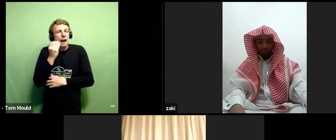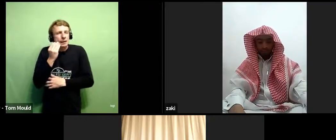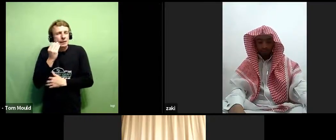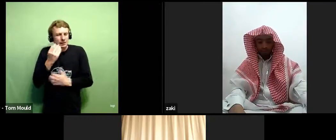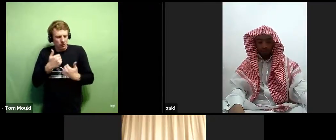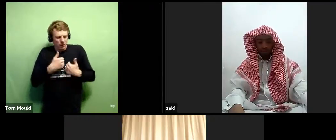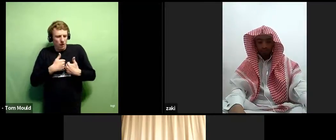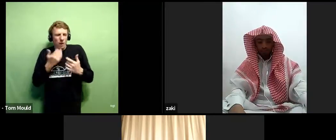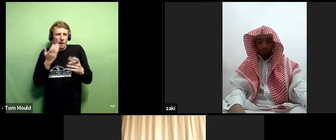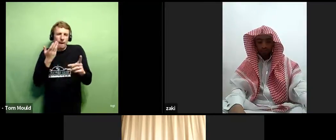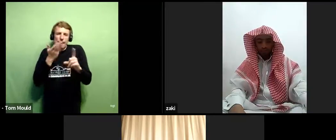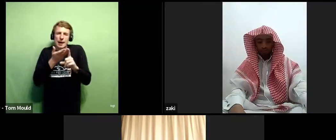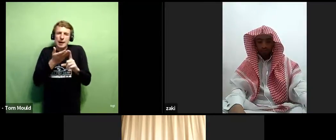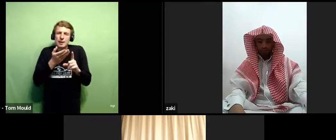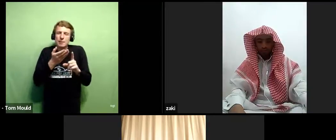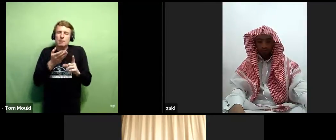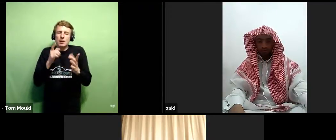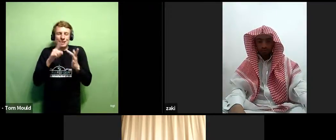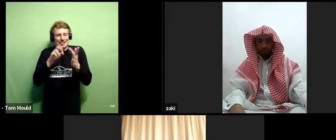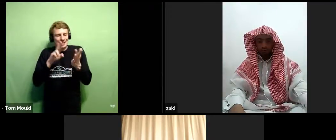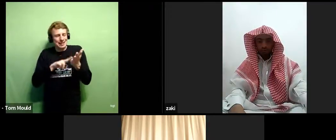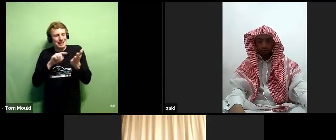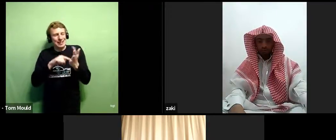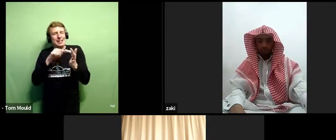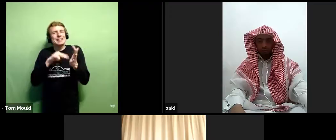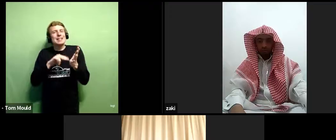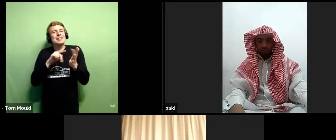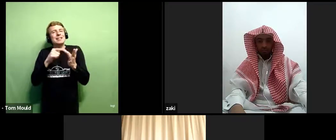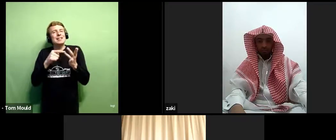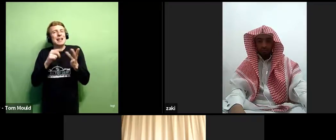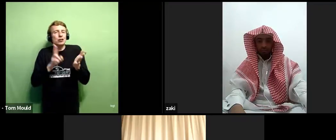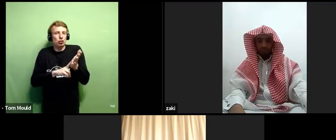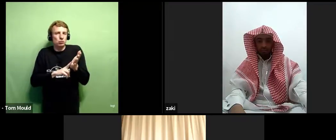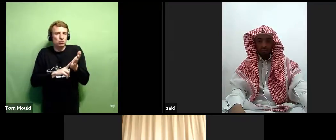one's intention is a great matter in al-Islam.